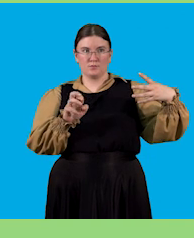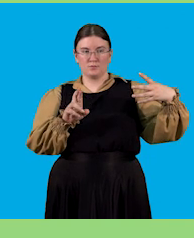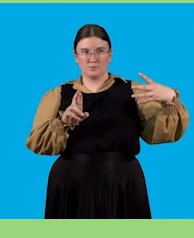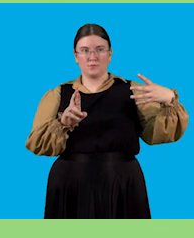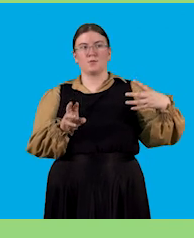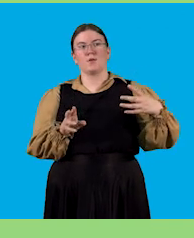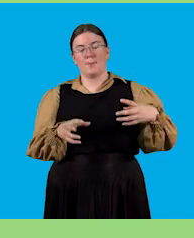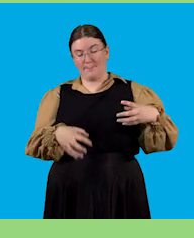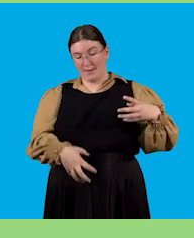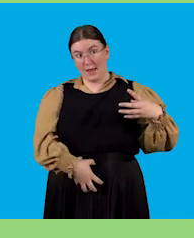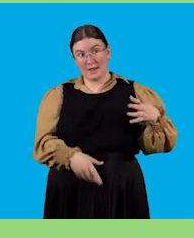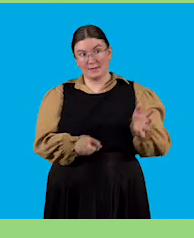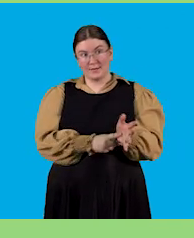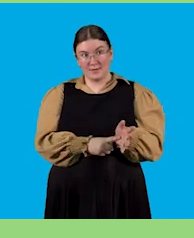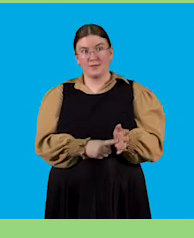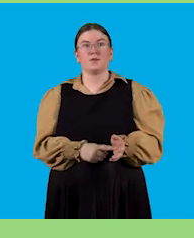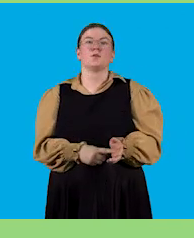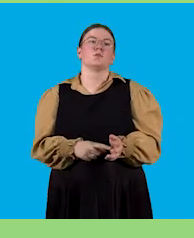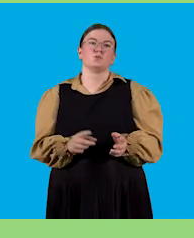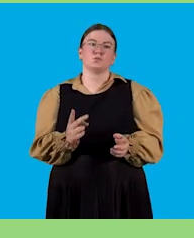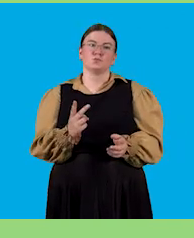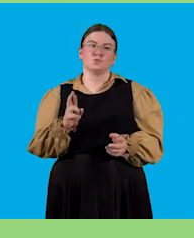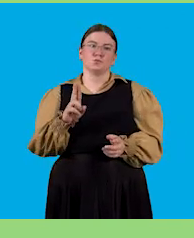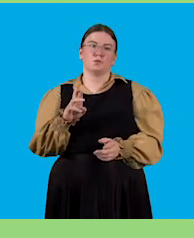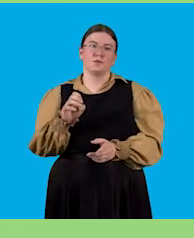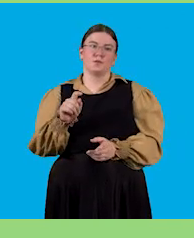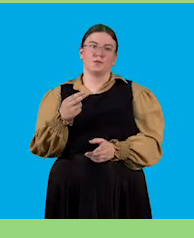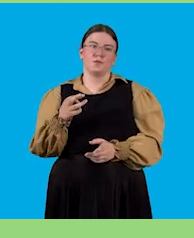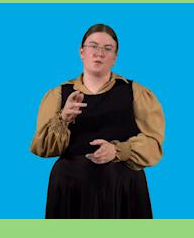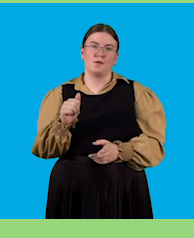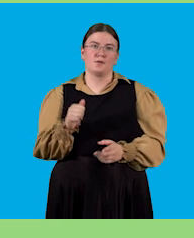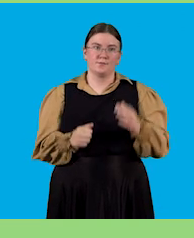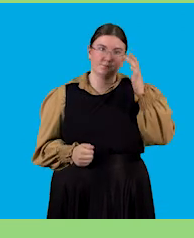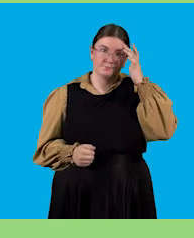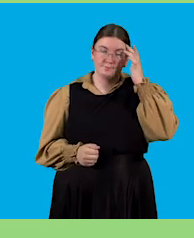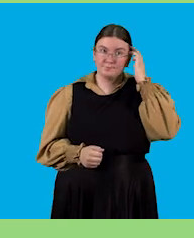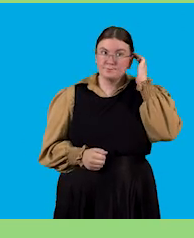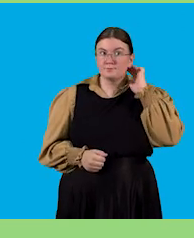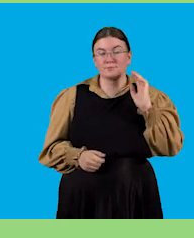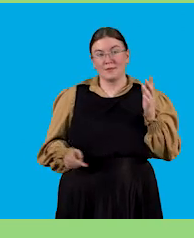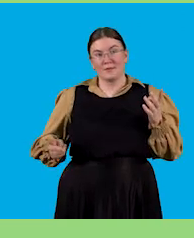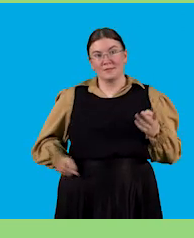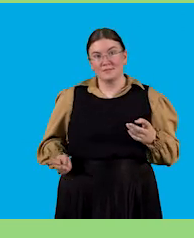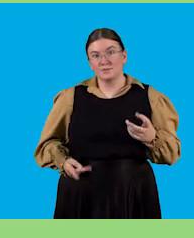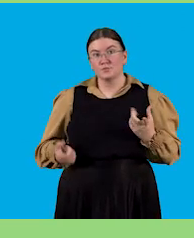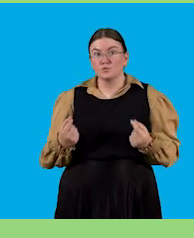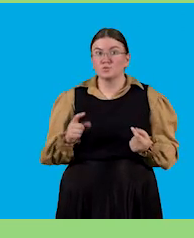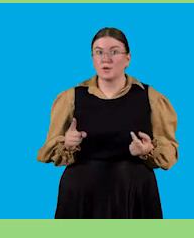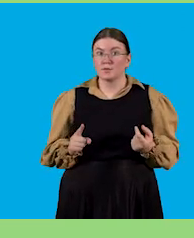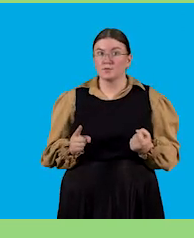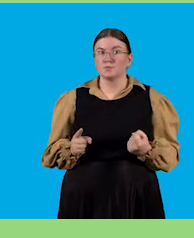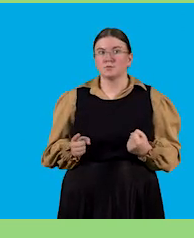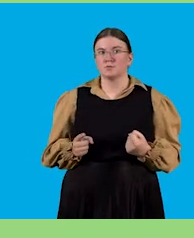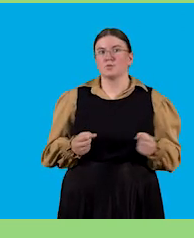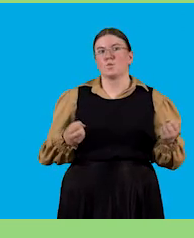Okay, the function of the kidney would be the kidney filters waste products out